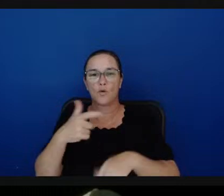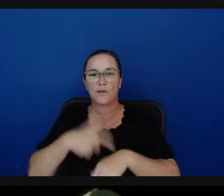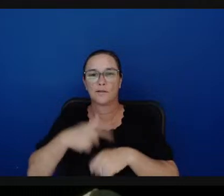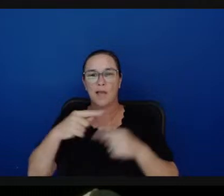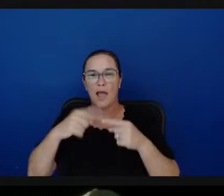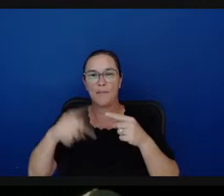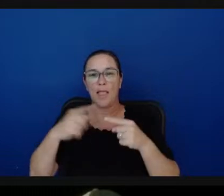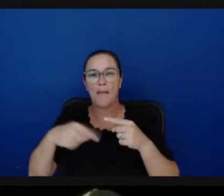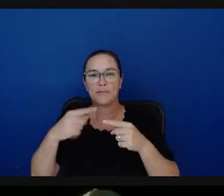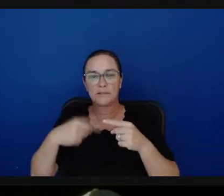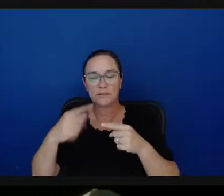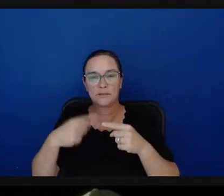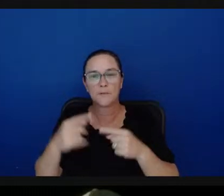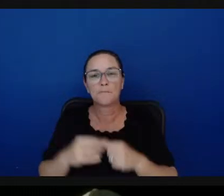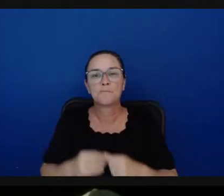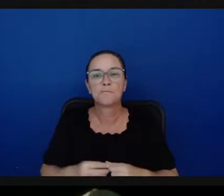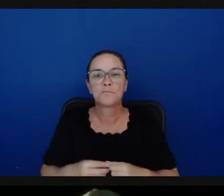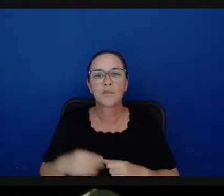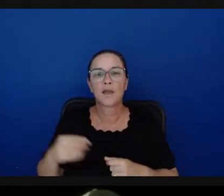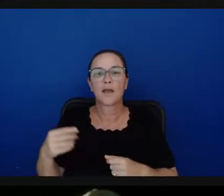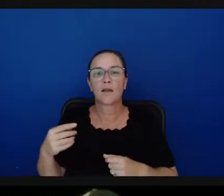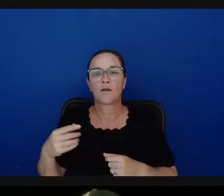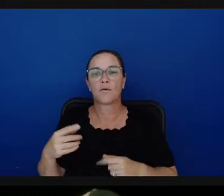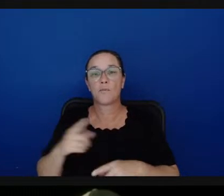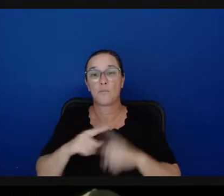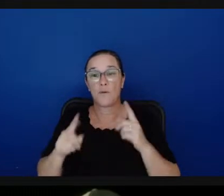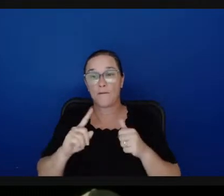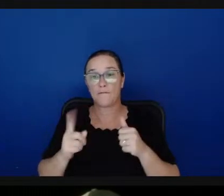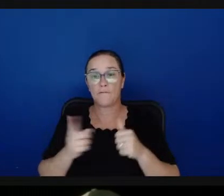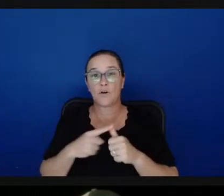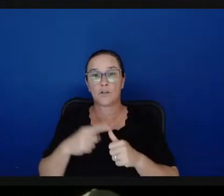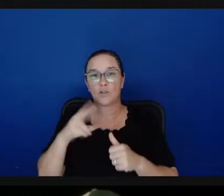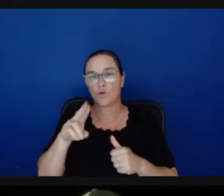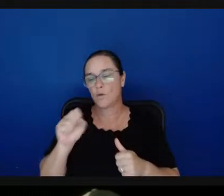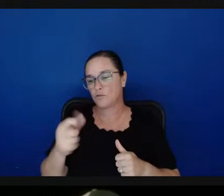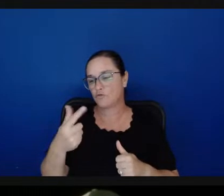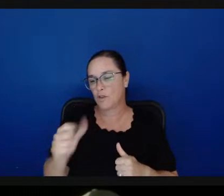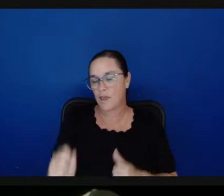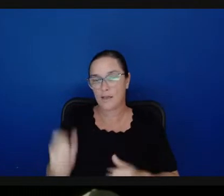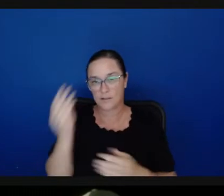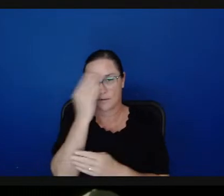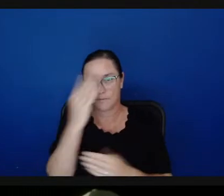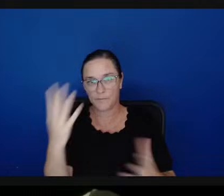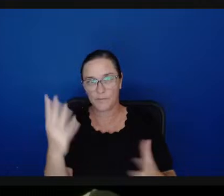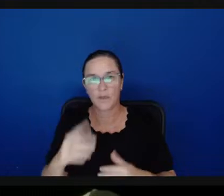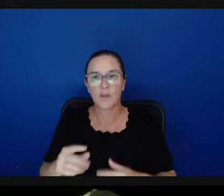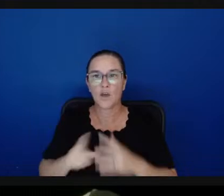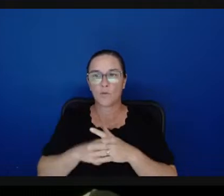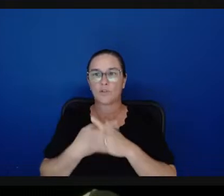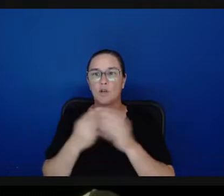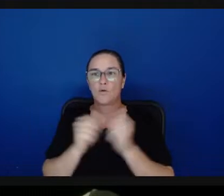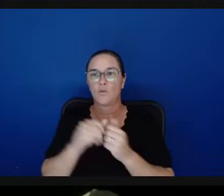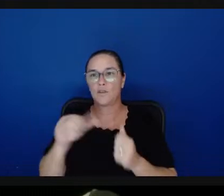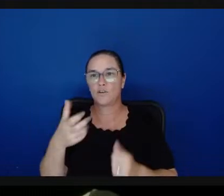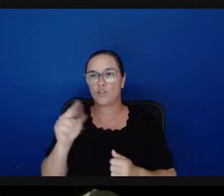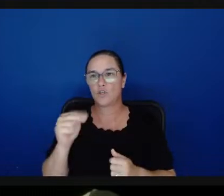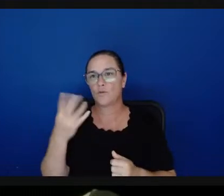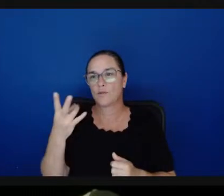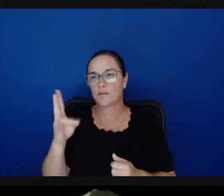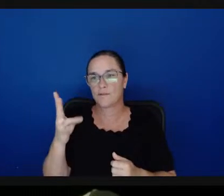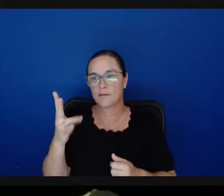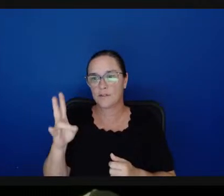first, let's come in to look at the USGS releases. So start off with the one from the 17th.